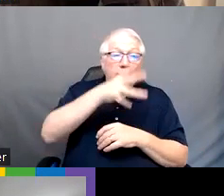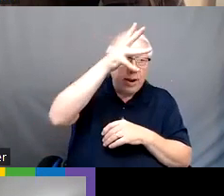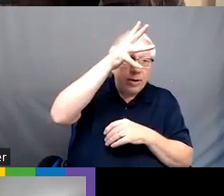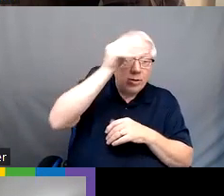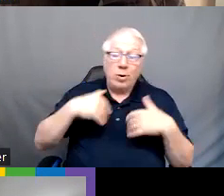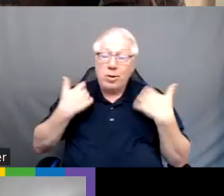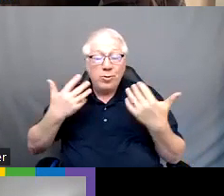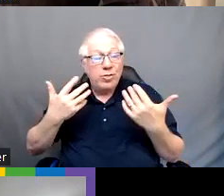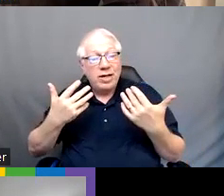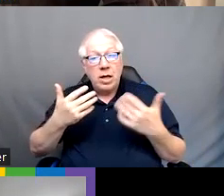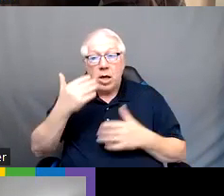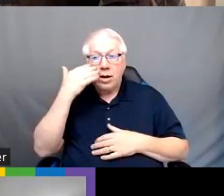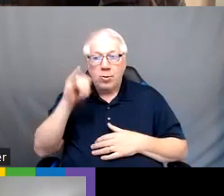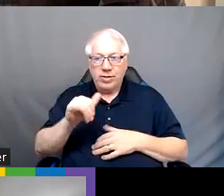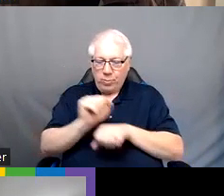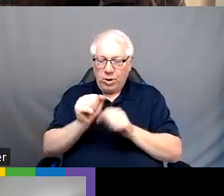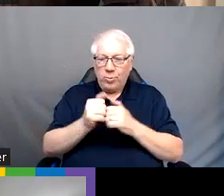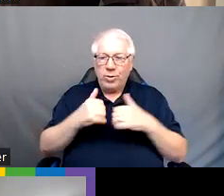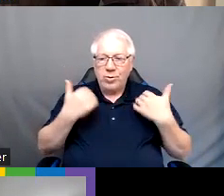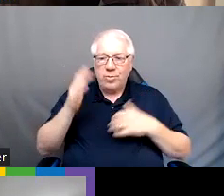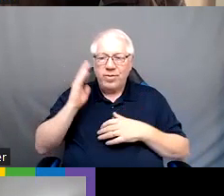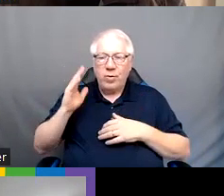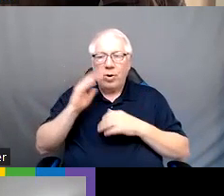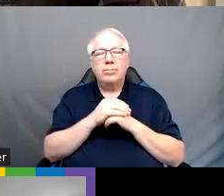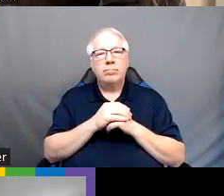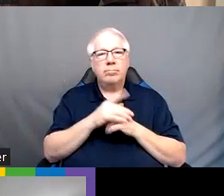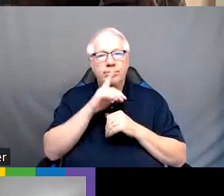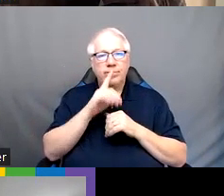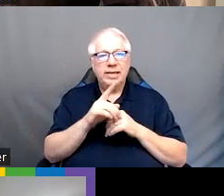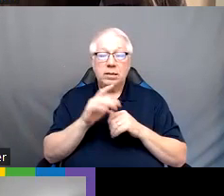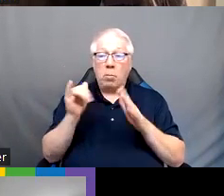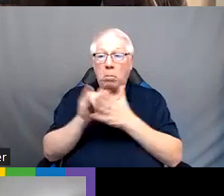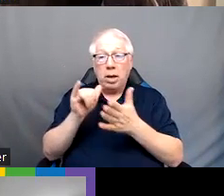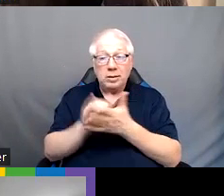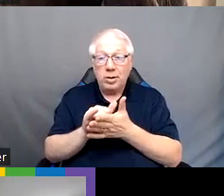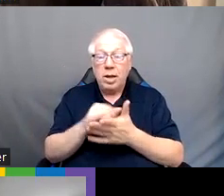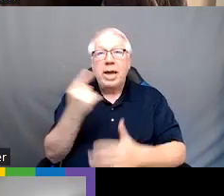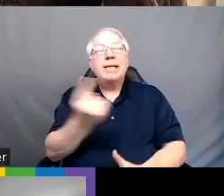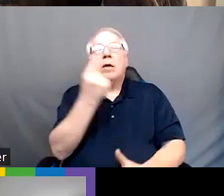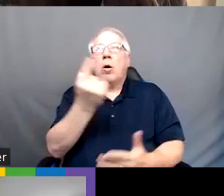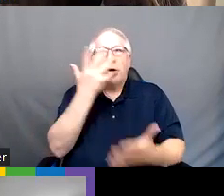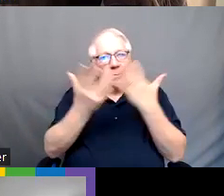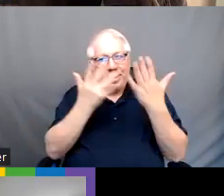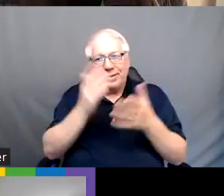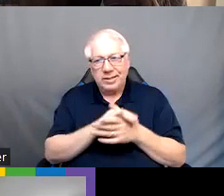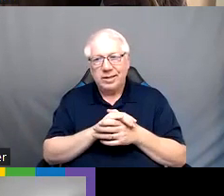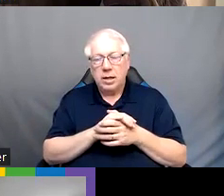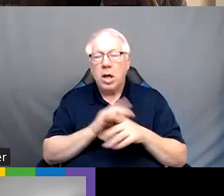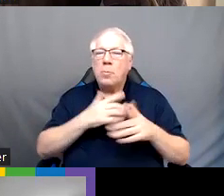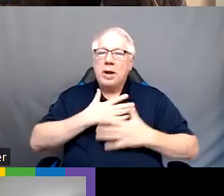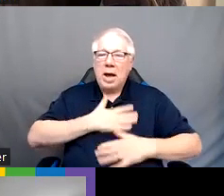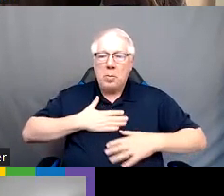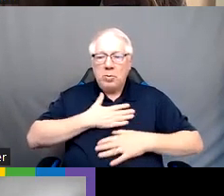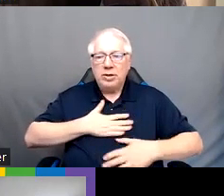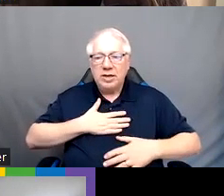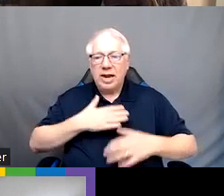youth. Knowing that from working with youth before, it's impossible. It's always embarrassing. But I appreciate that